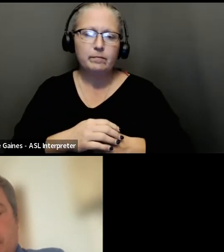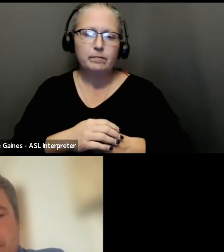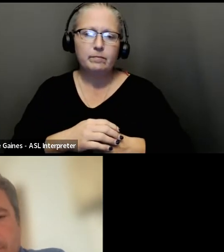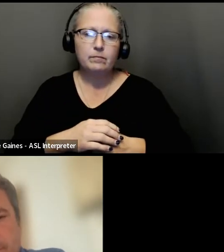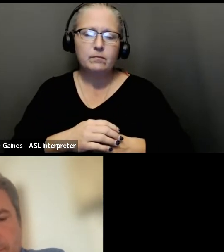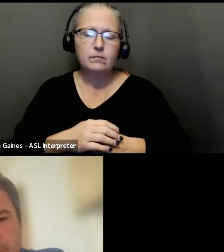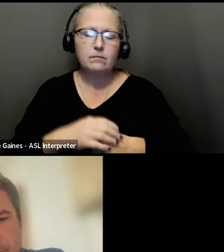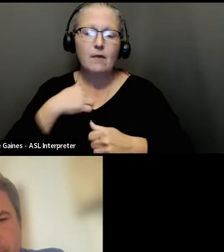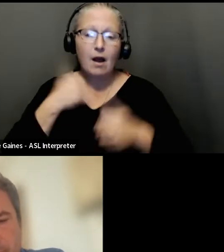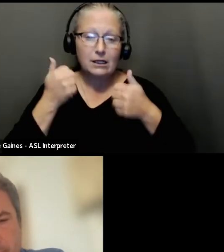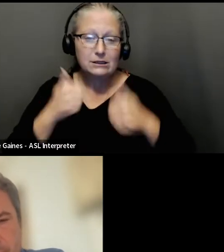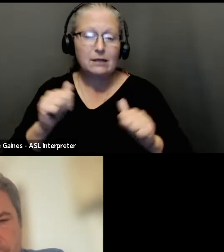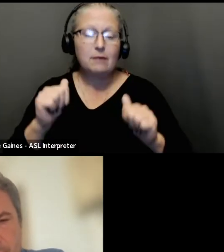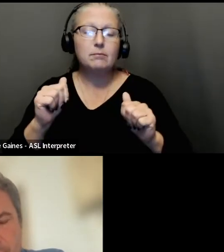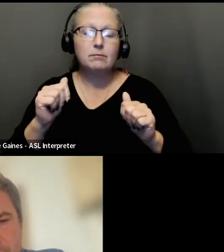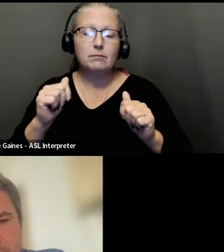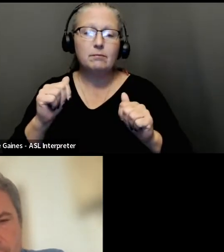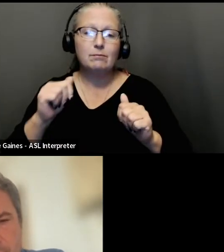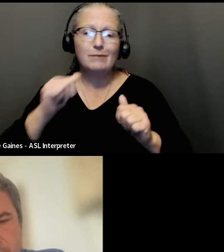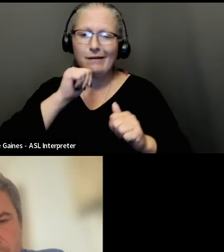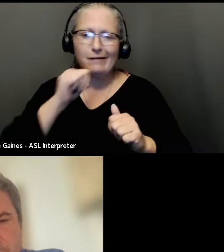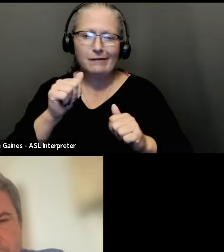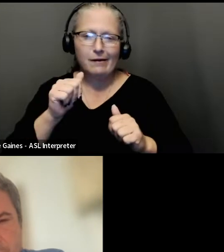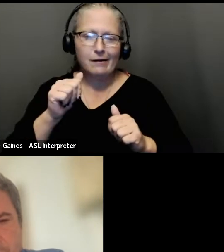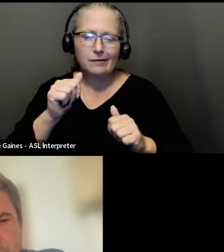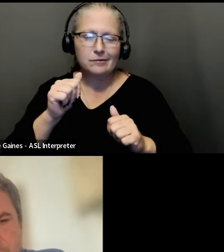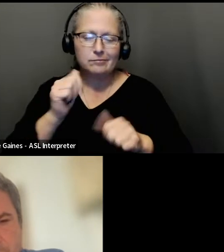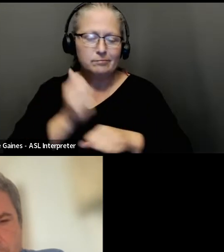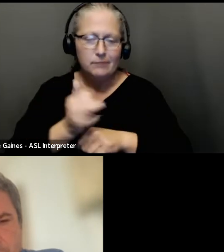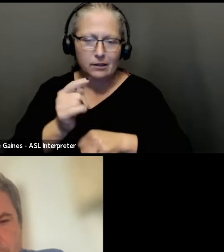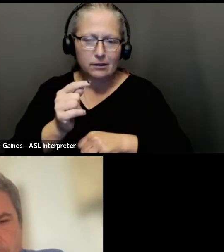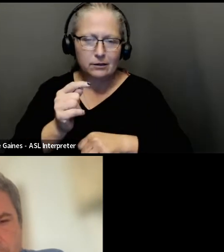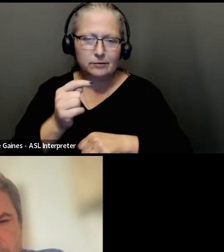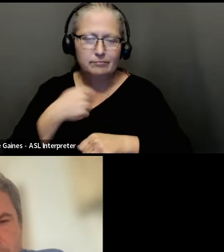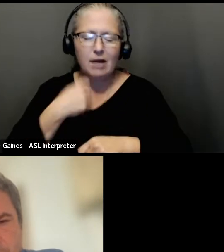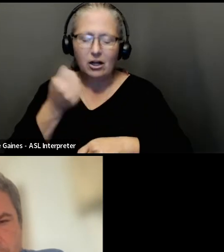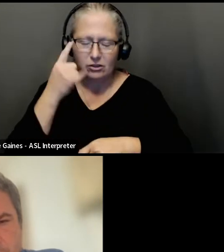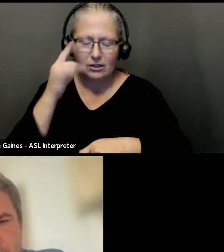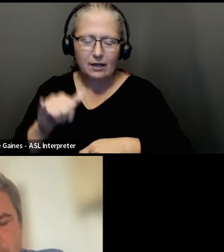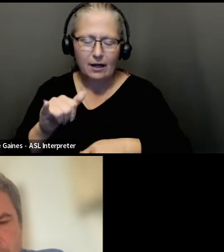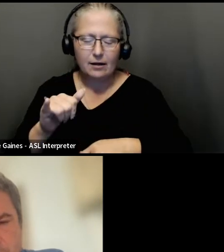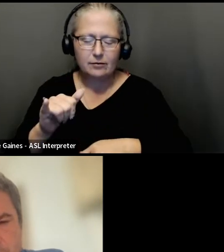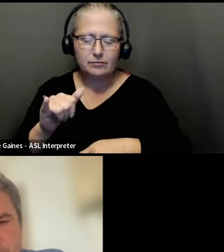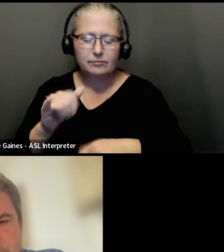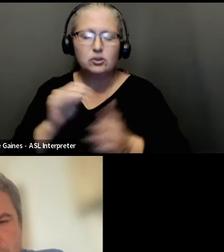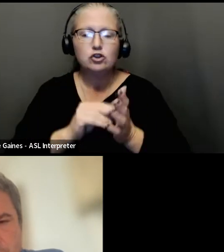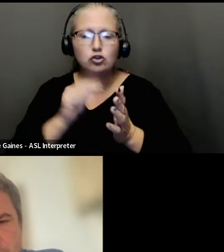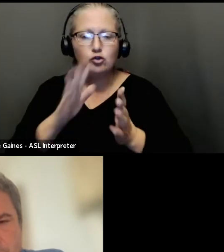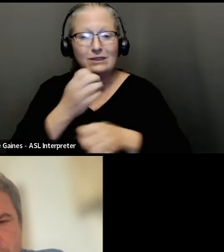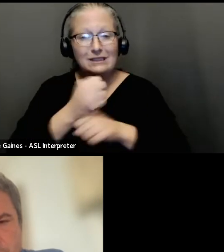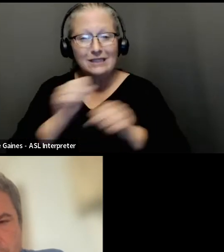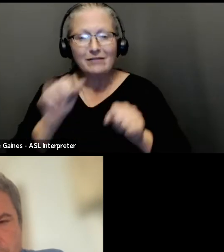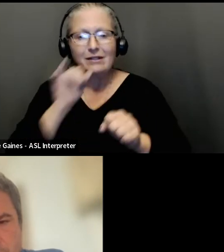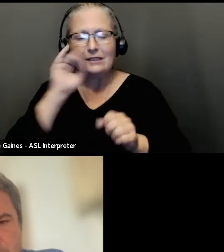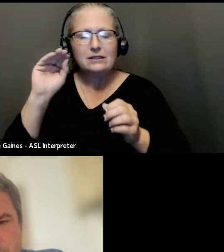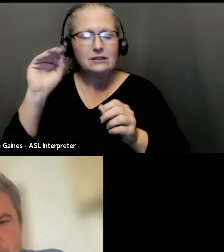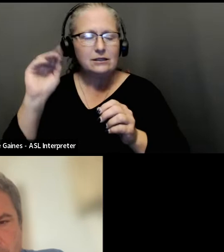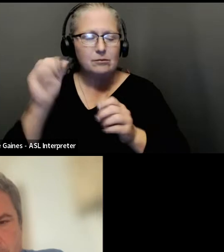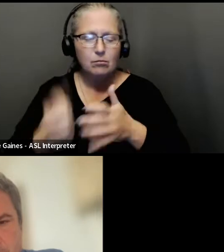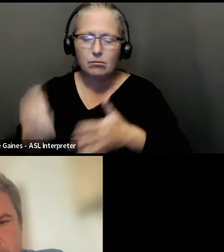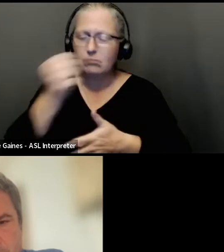As I attempted and it didn't land, and I'm understanding that, student safety is first for